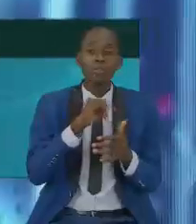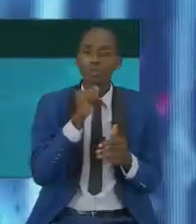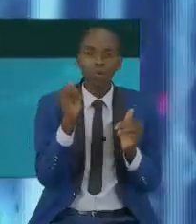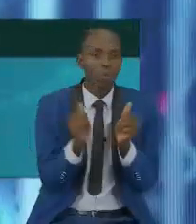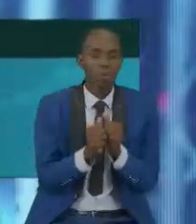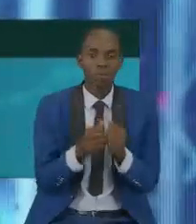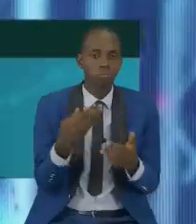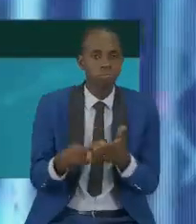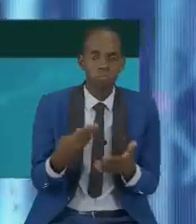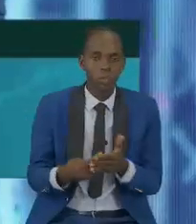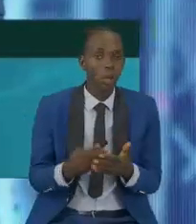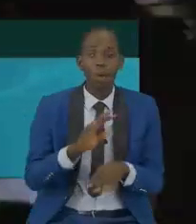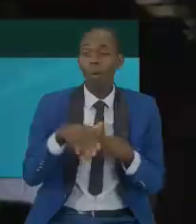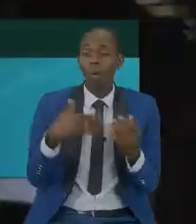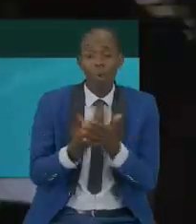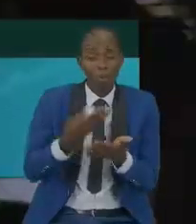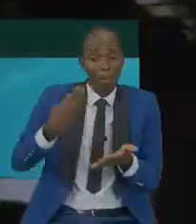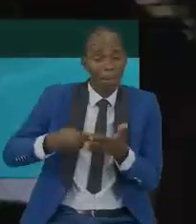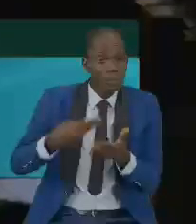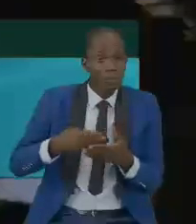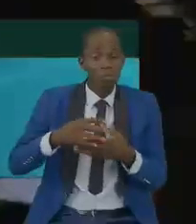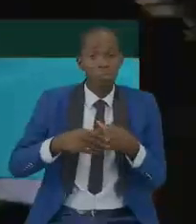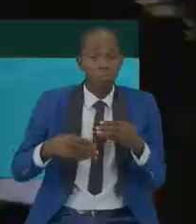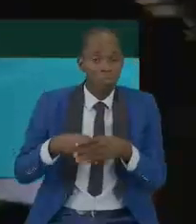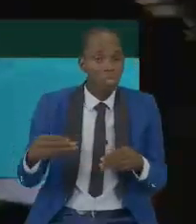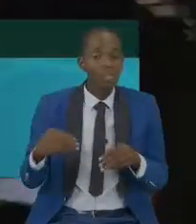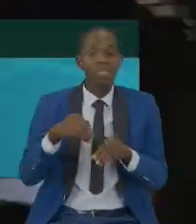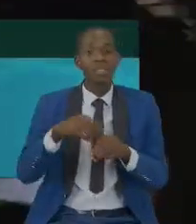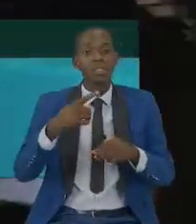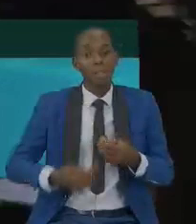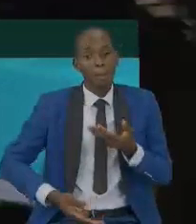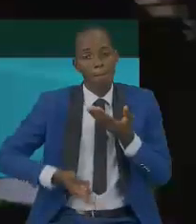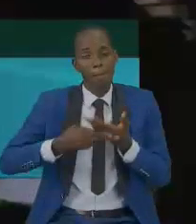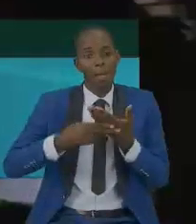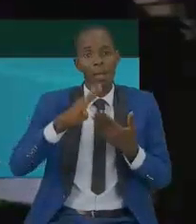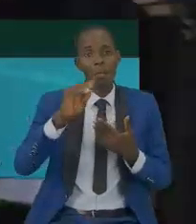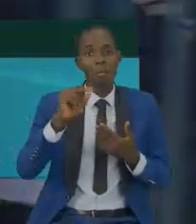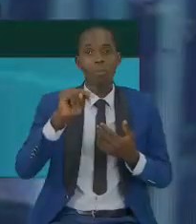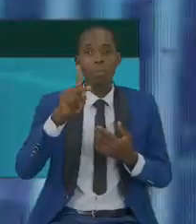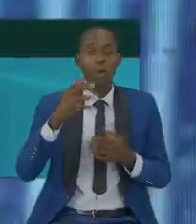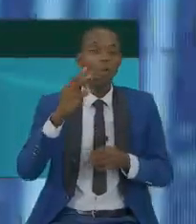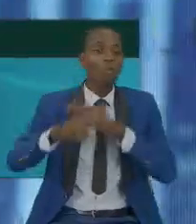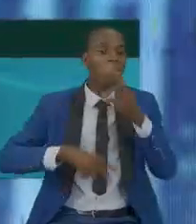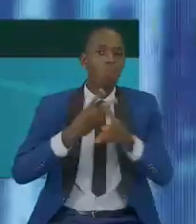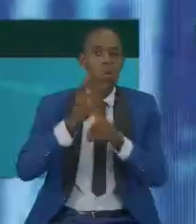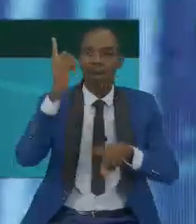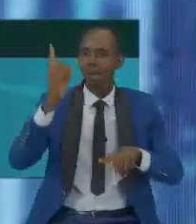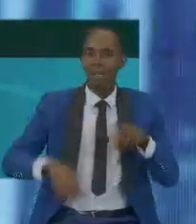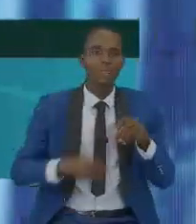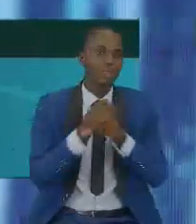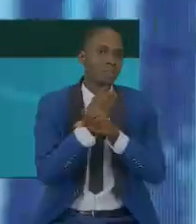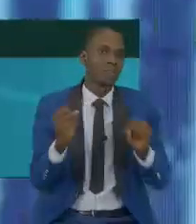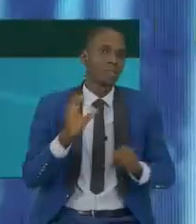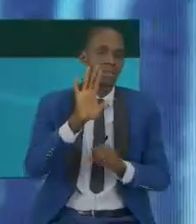the world, all the money in all the banks of the world cannot redeem your soul. That's